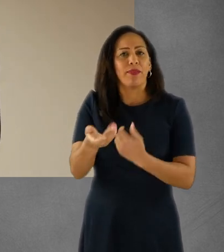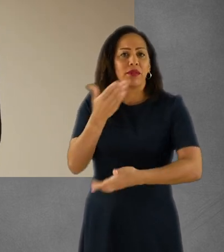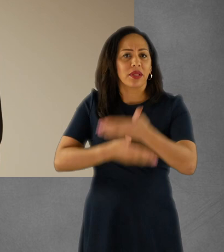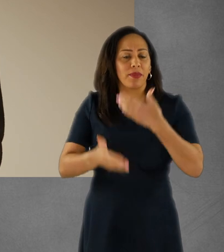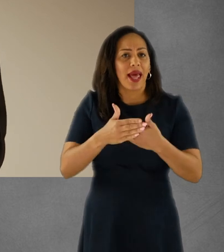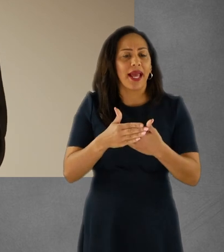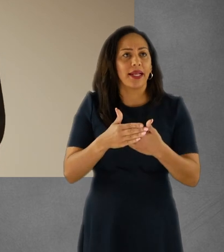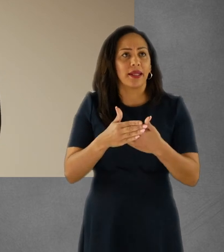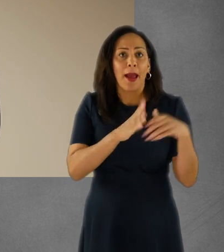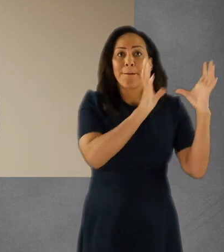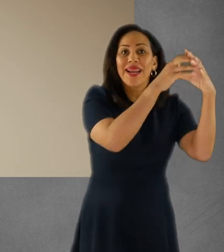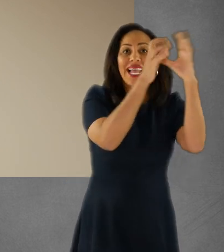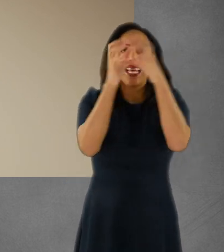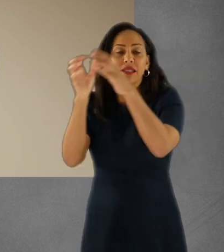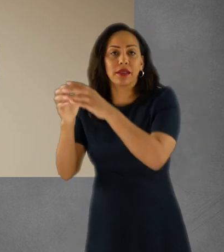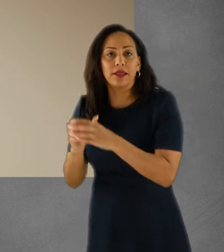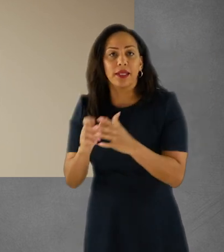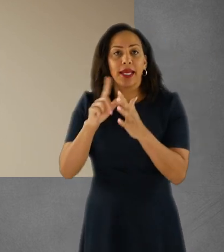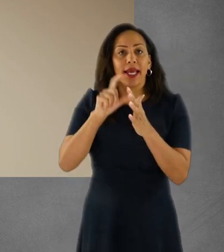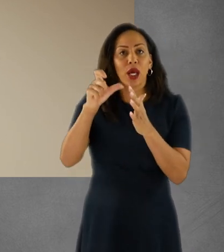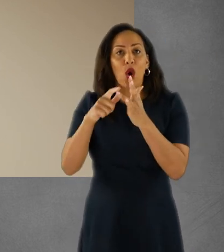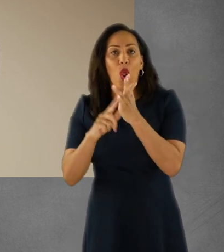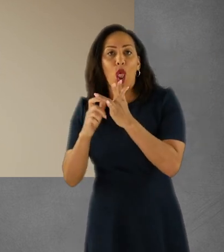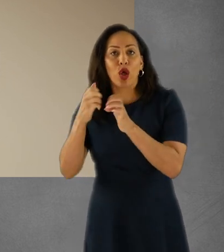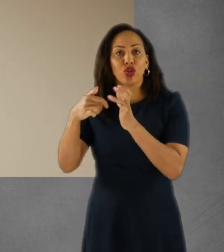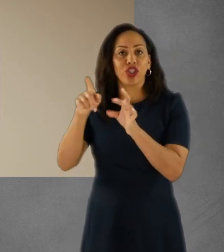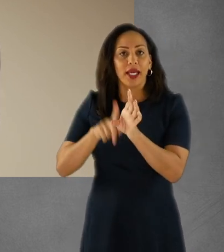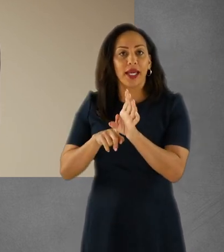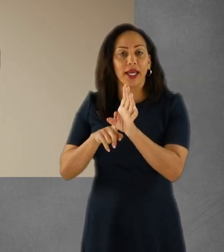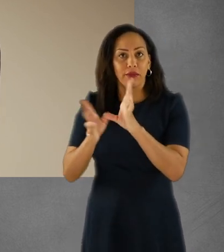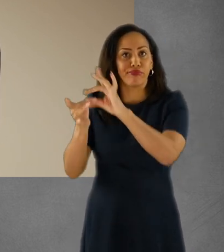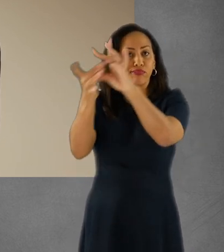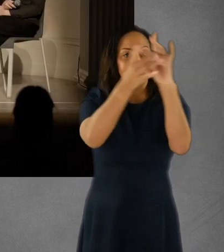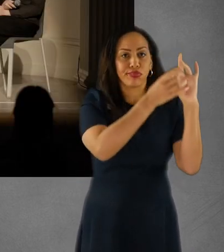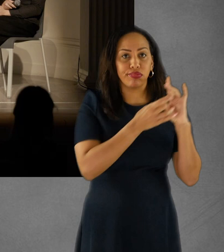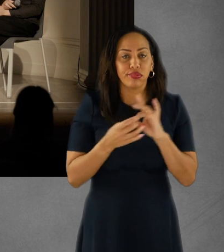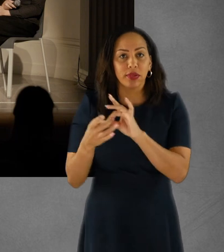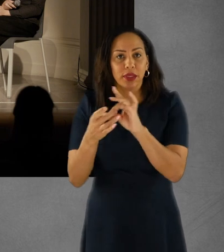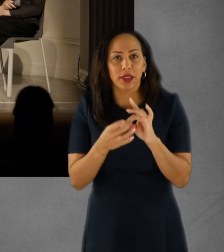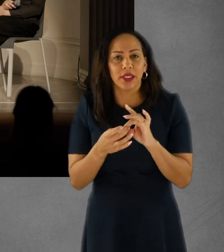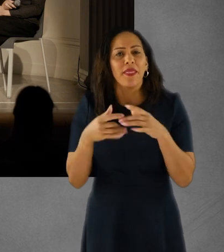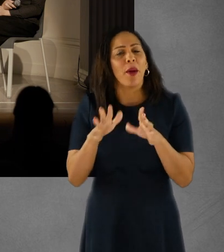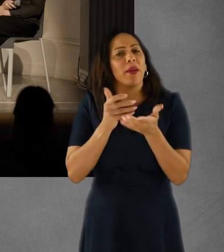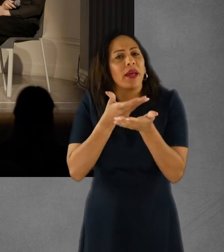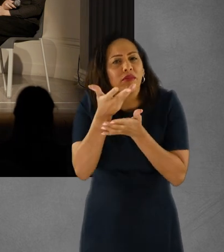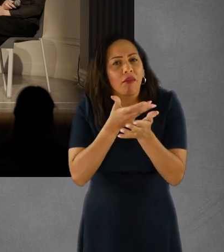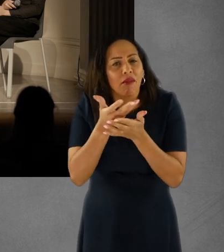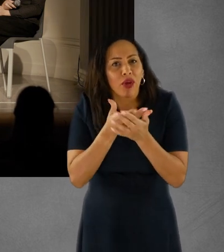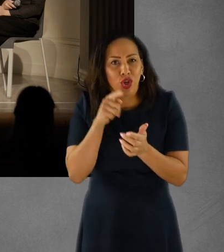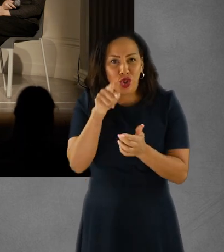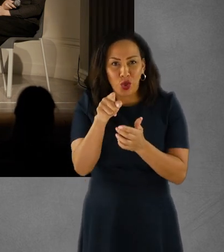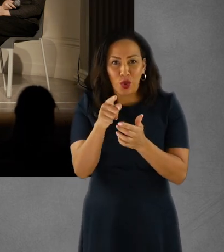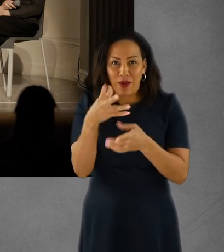interplanetary ecology. But we were also really interested in talking to him about what it is like to write a scientific paper with so